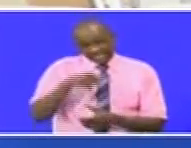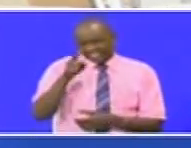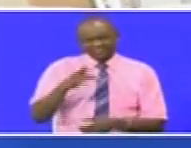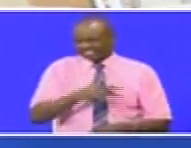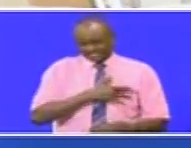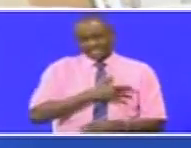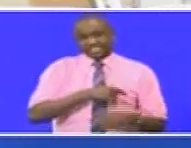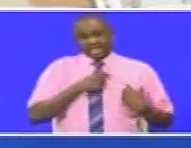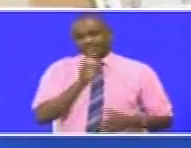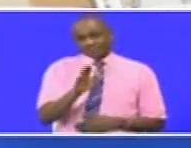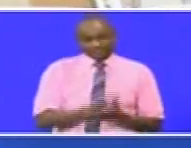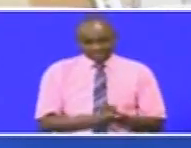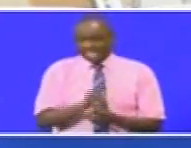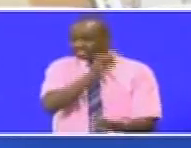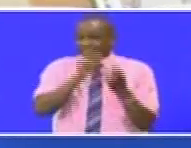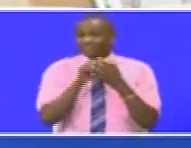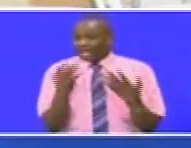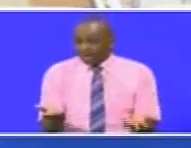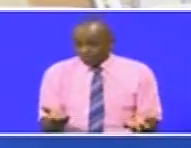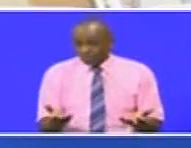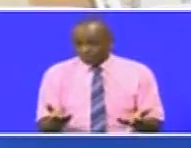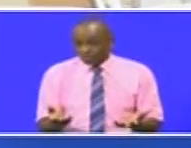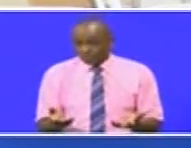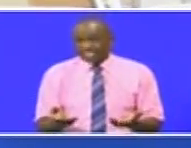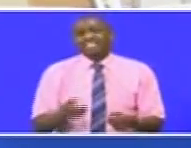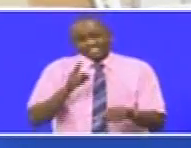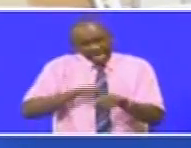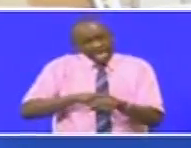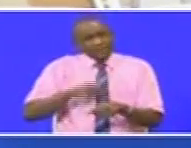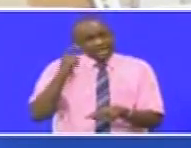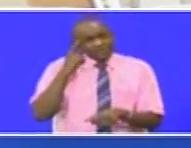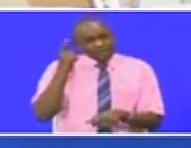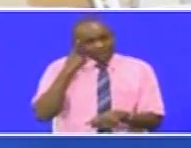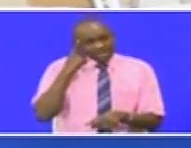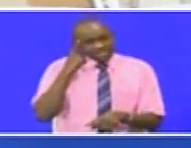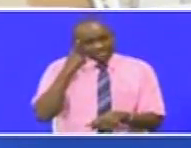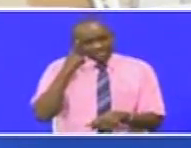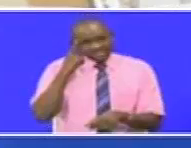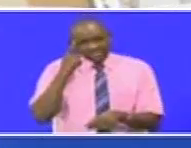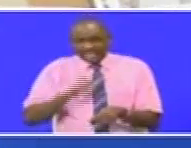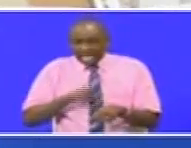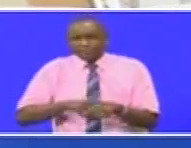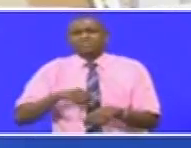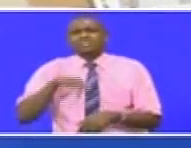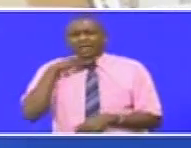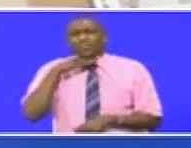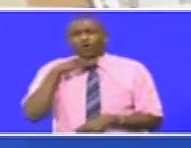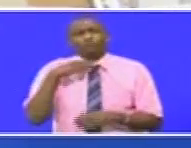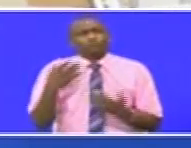much, particularly when there were deaths,